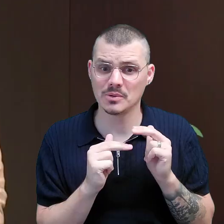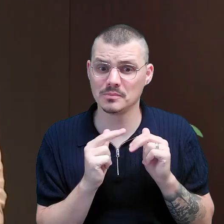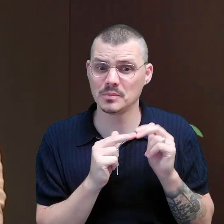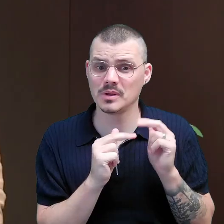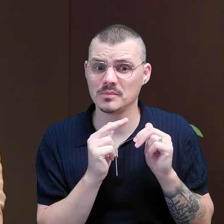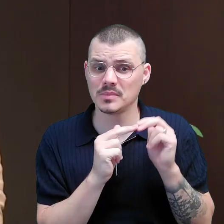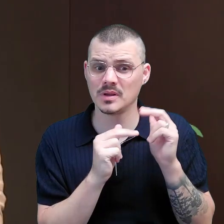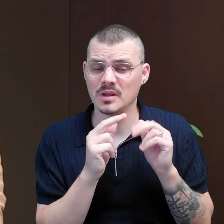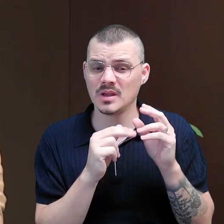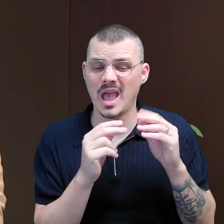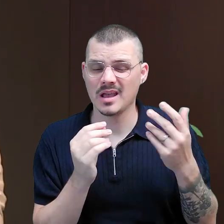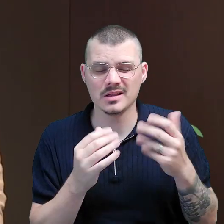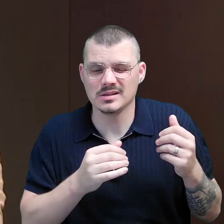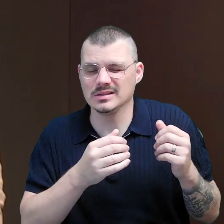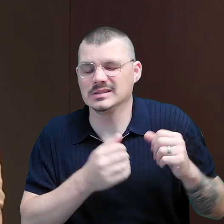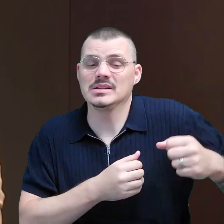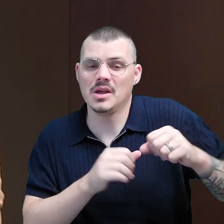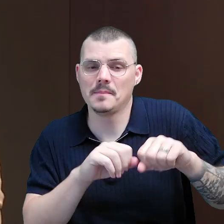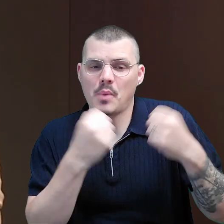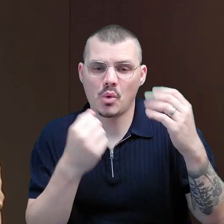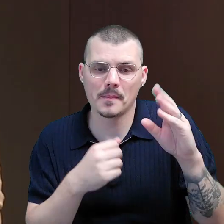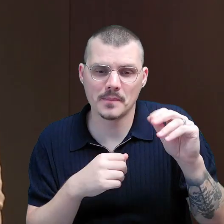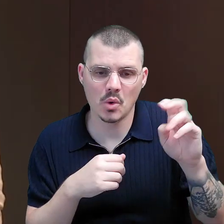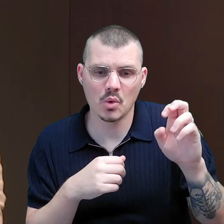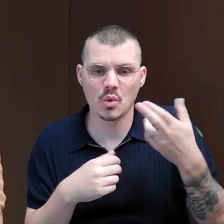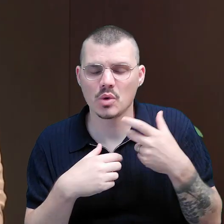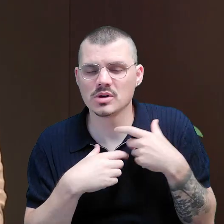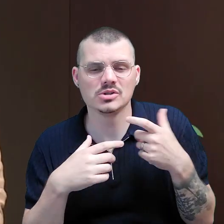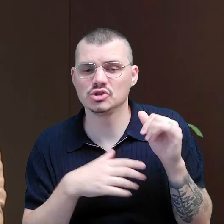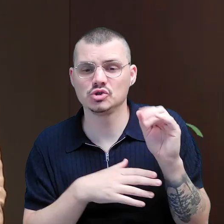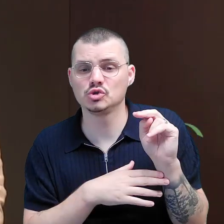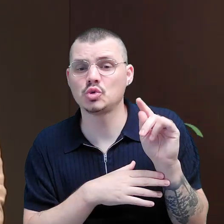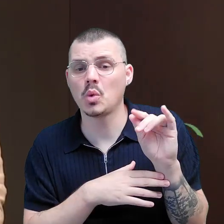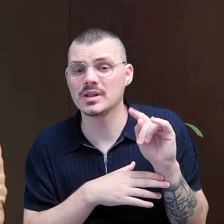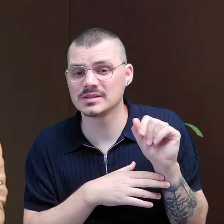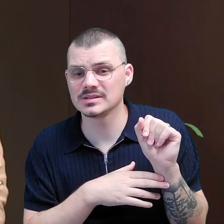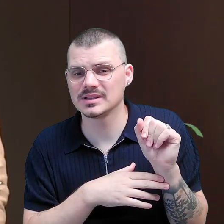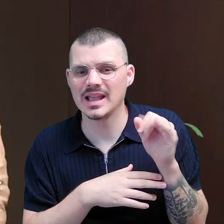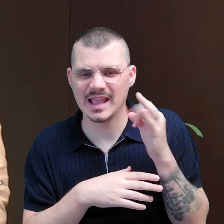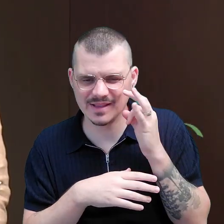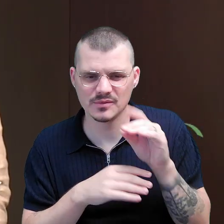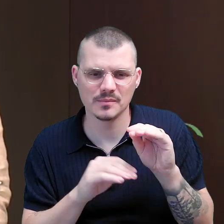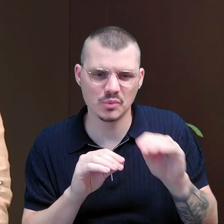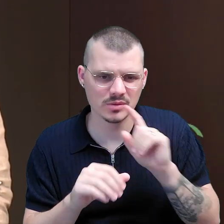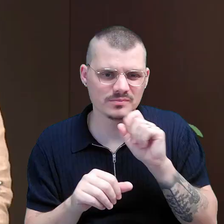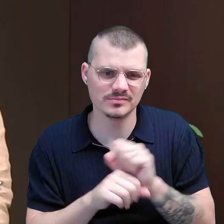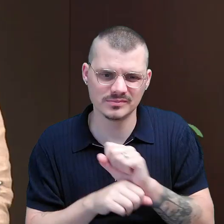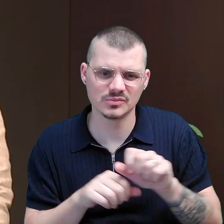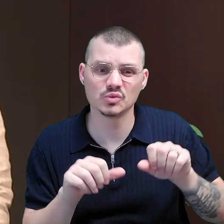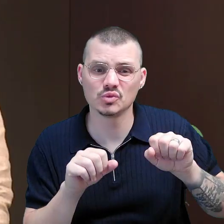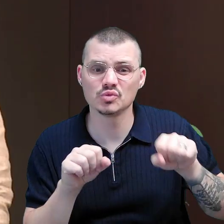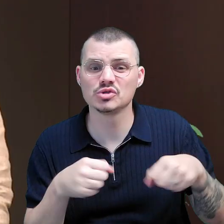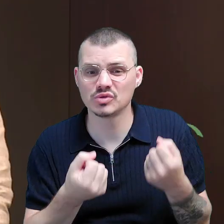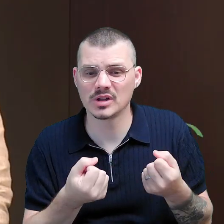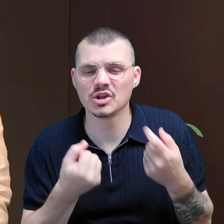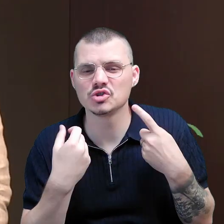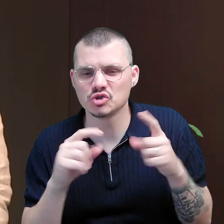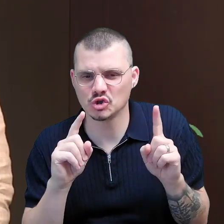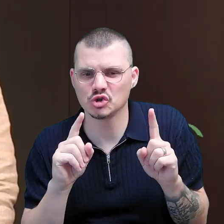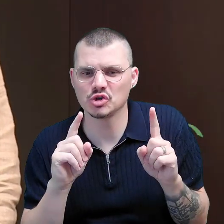and people will end up with broken bones and dislocated joints if they are put in some kind of hold or